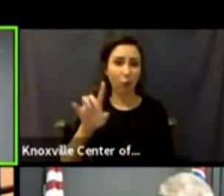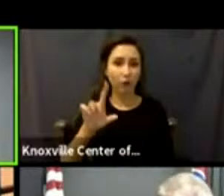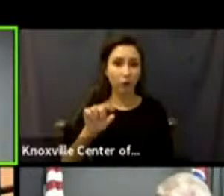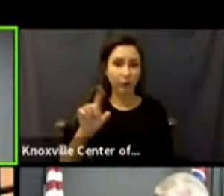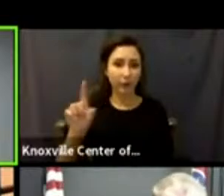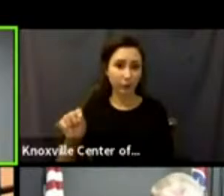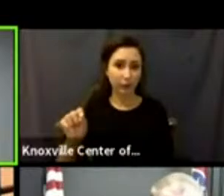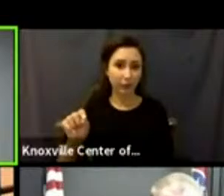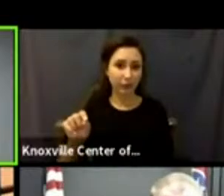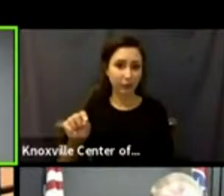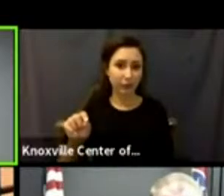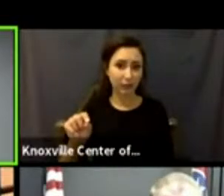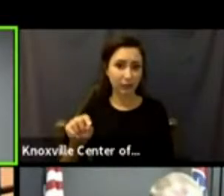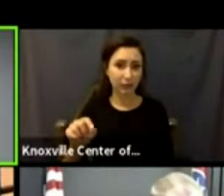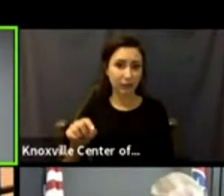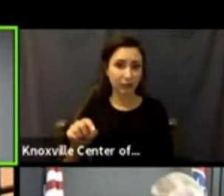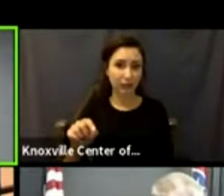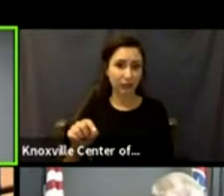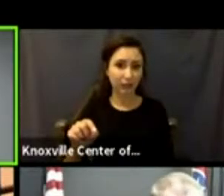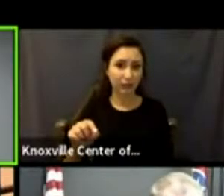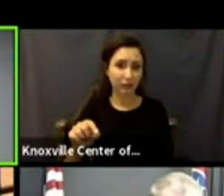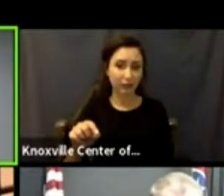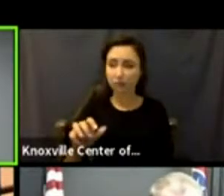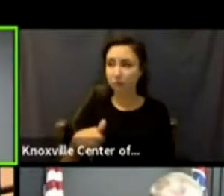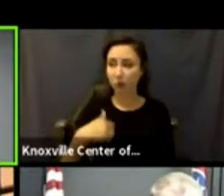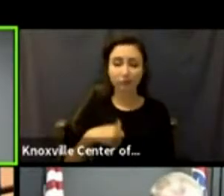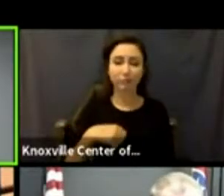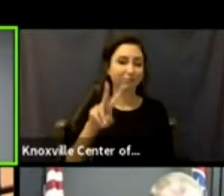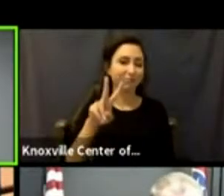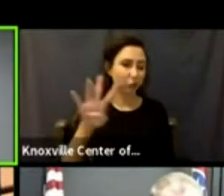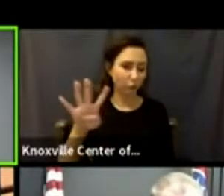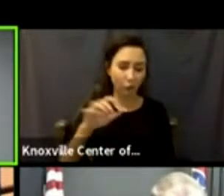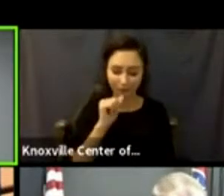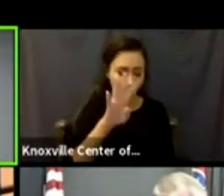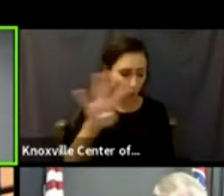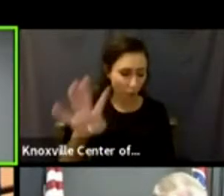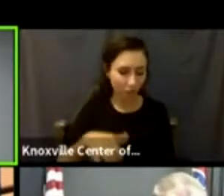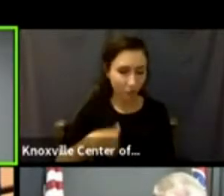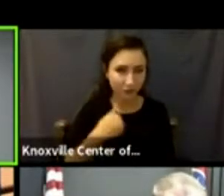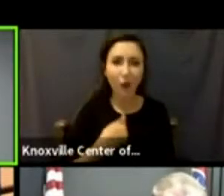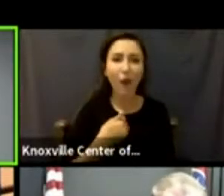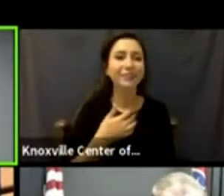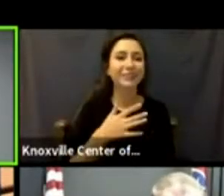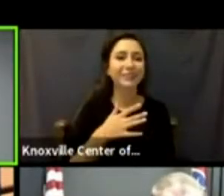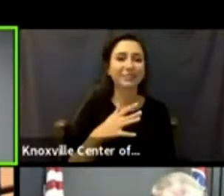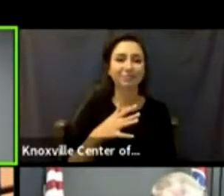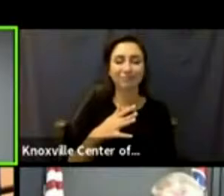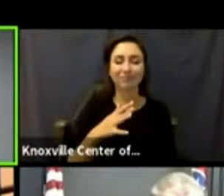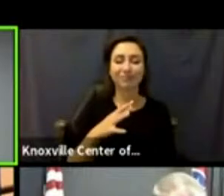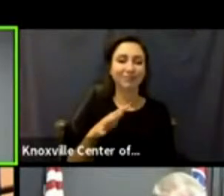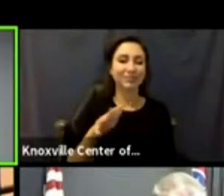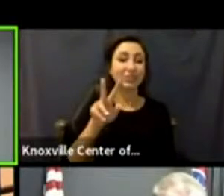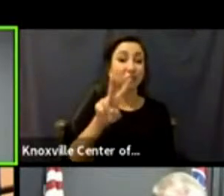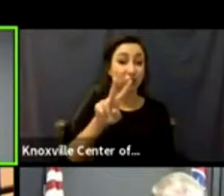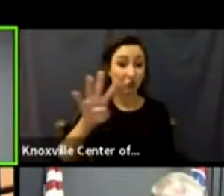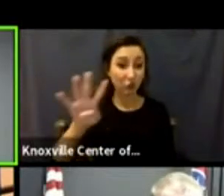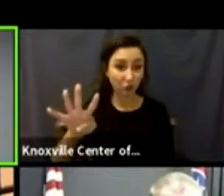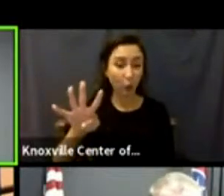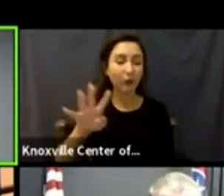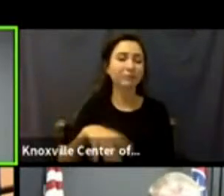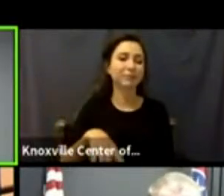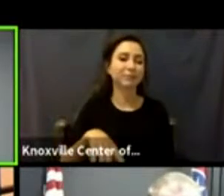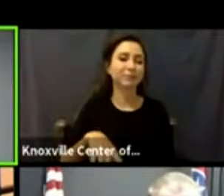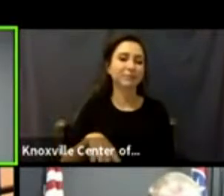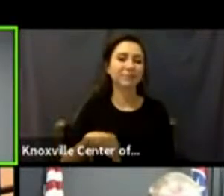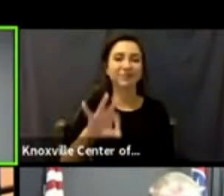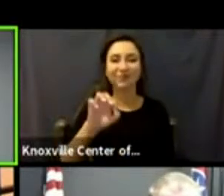at 12:01 or 11:59 or 2/4, not 4/4, 2/4, no, 2/4. Sorry, I